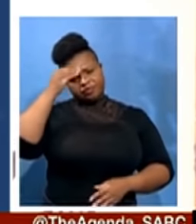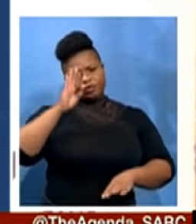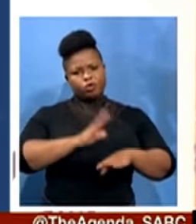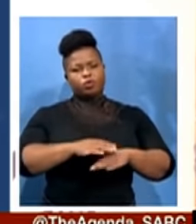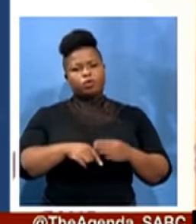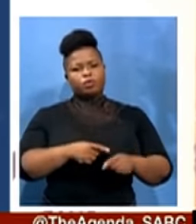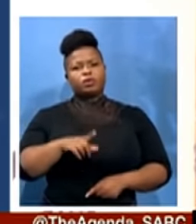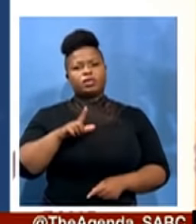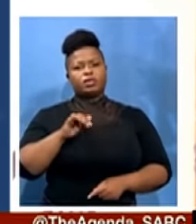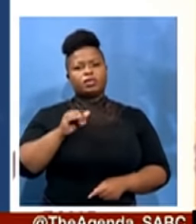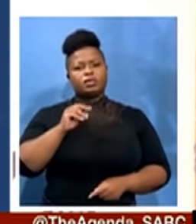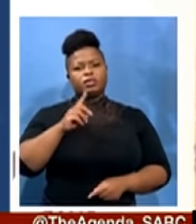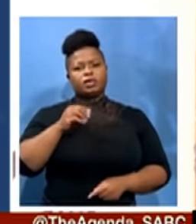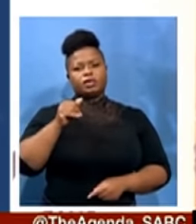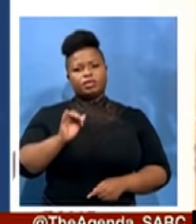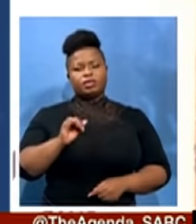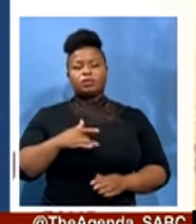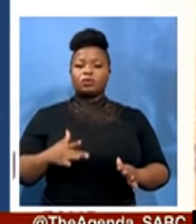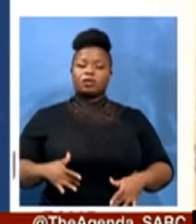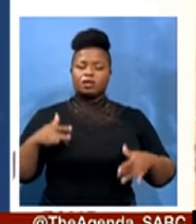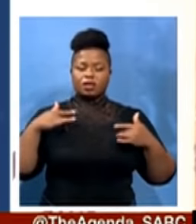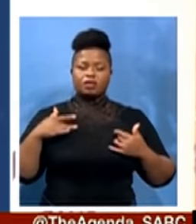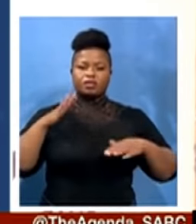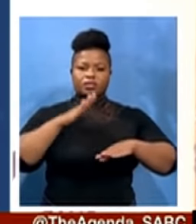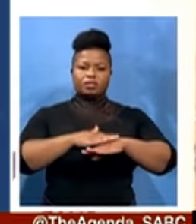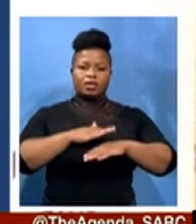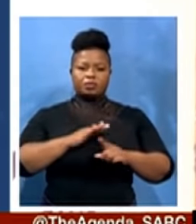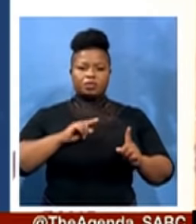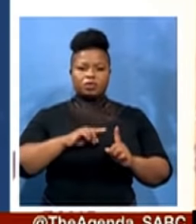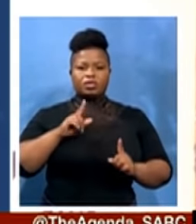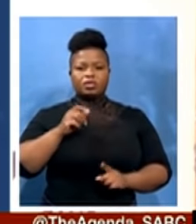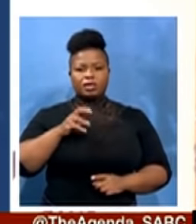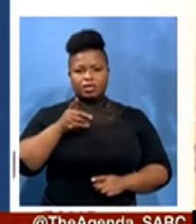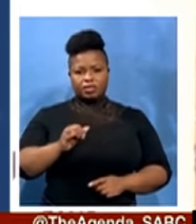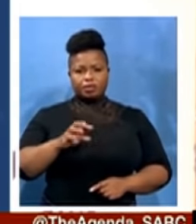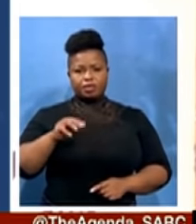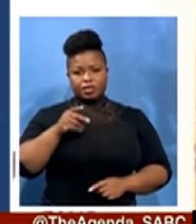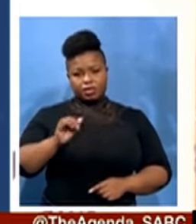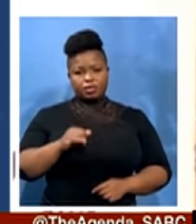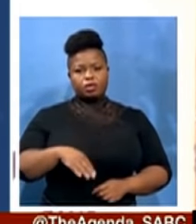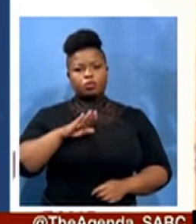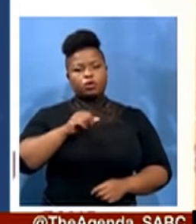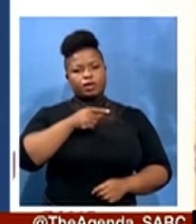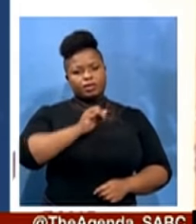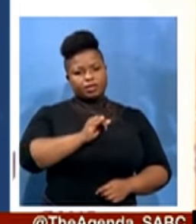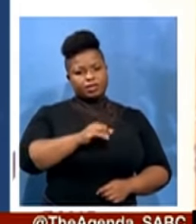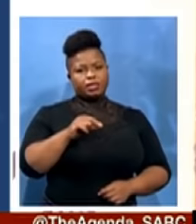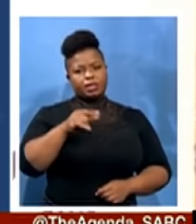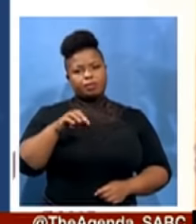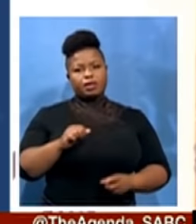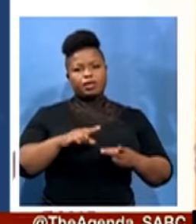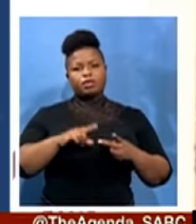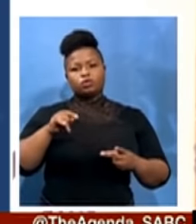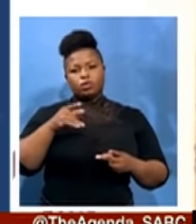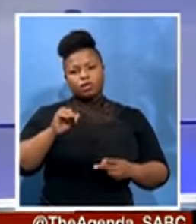life and times of Lindani Myeni. Bongani Gema and Tolani Ngobo, appreciate the reporting. Great reporting. Thank